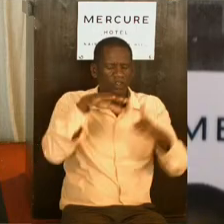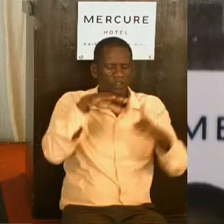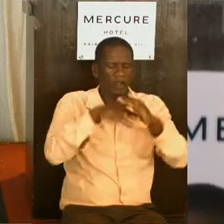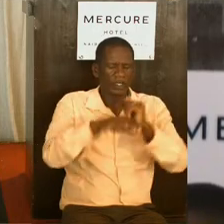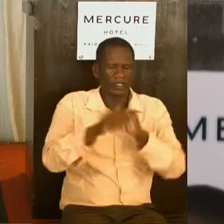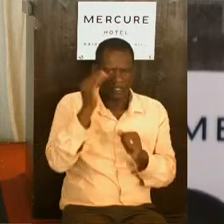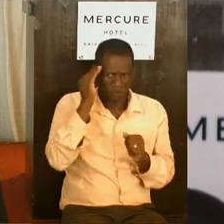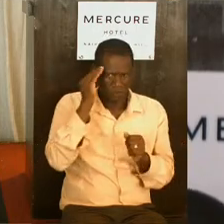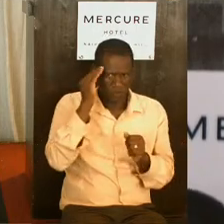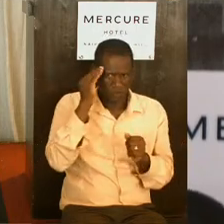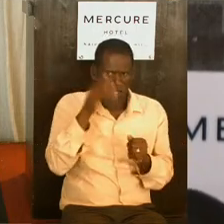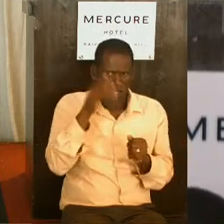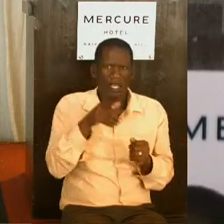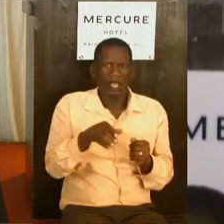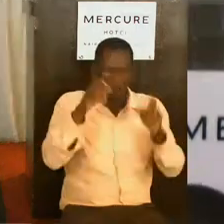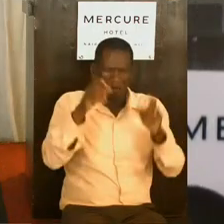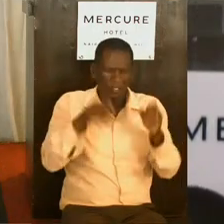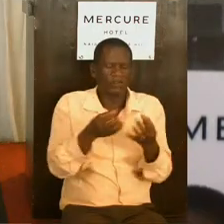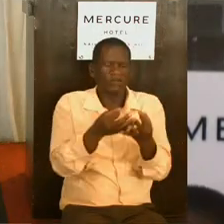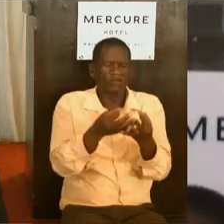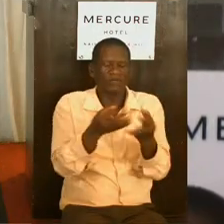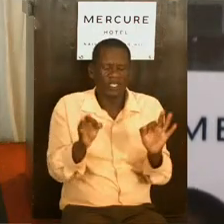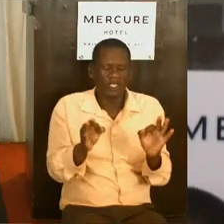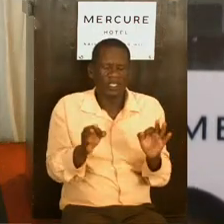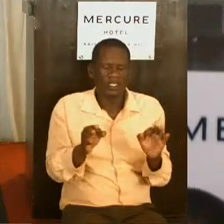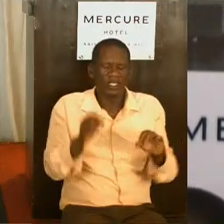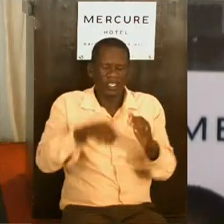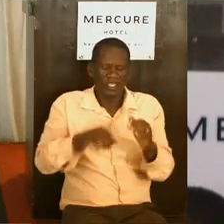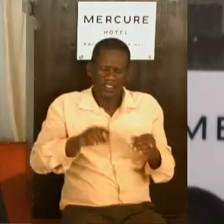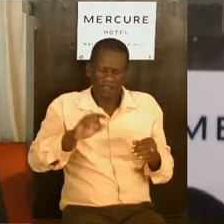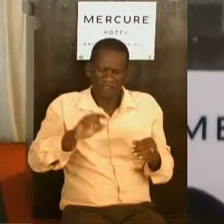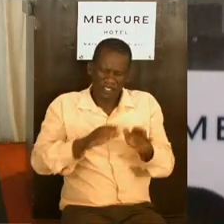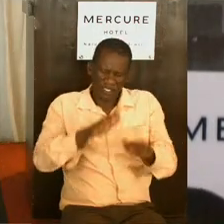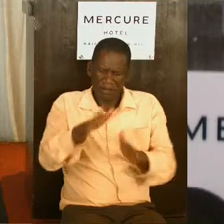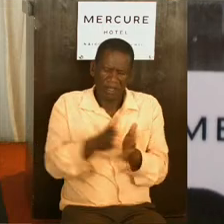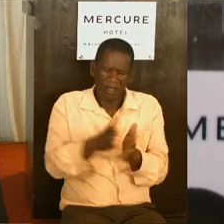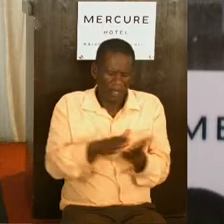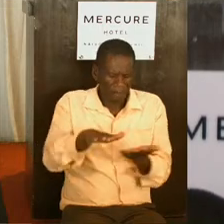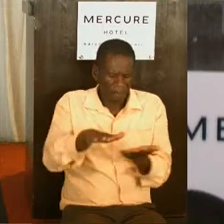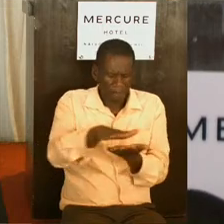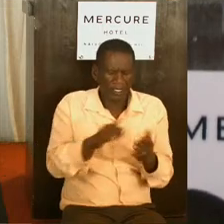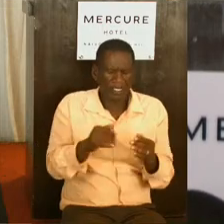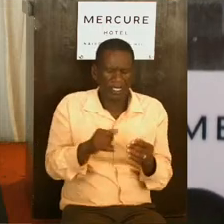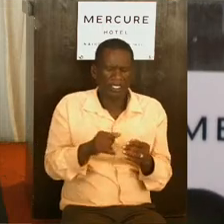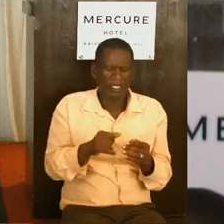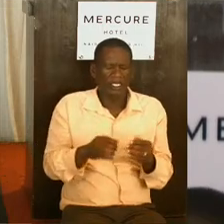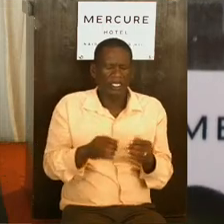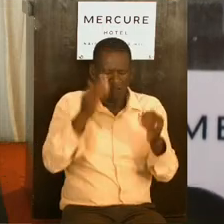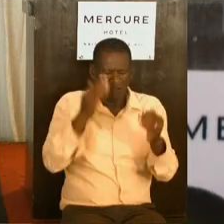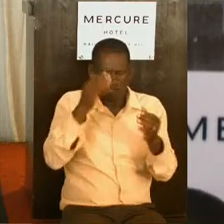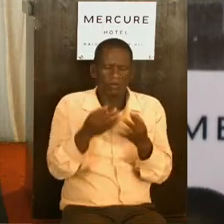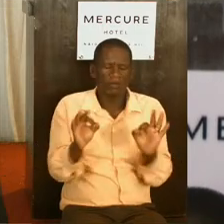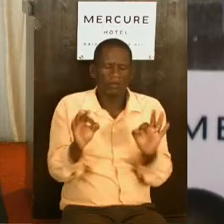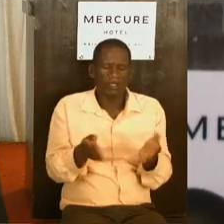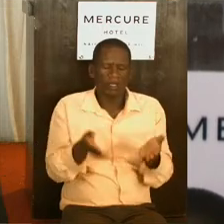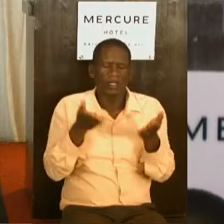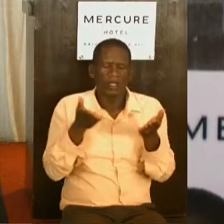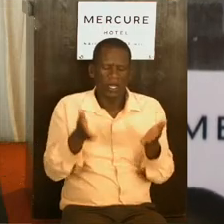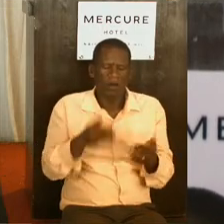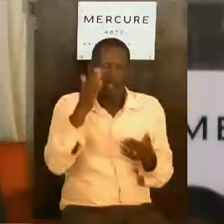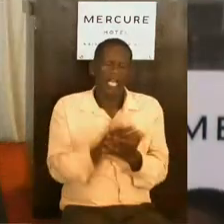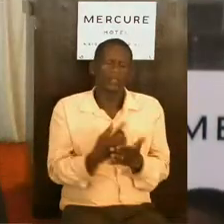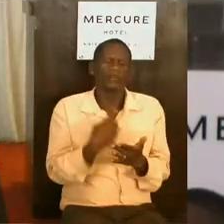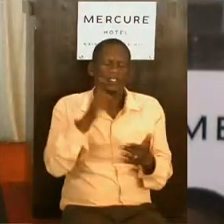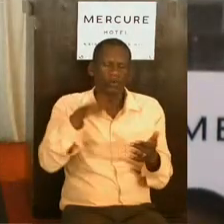that education it shall be free at least in the elementary and fundamental stages and it actually